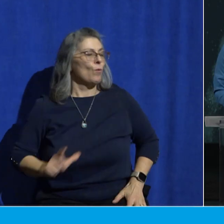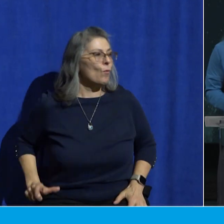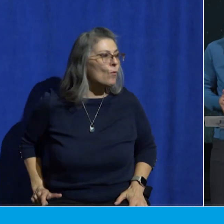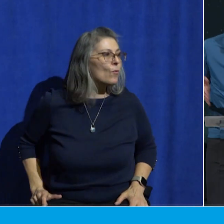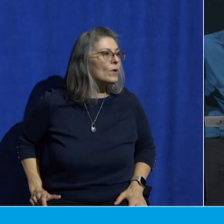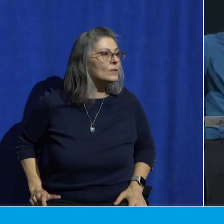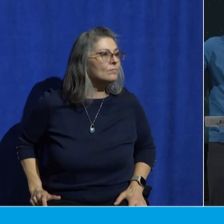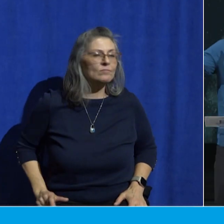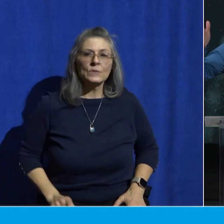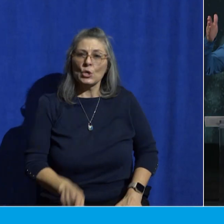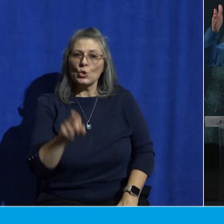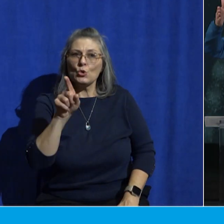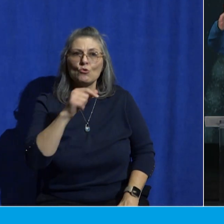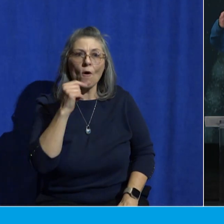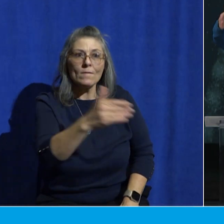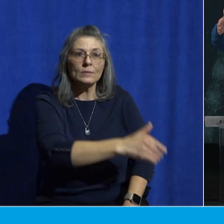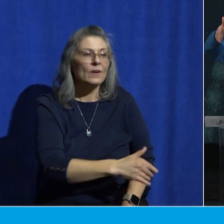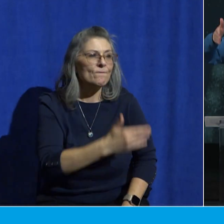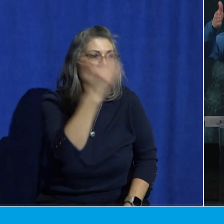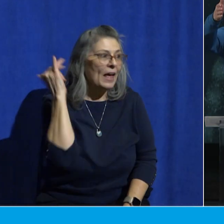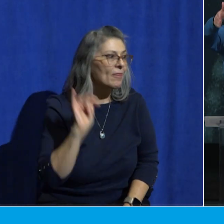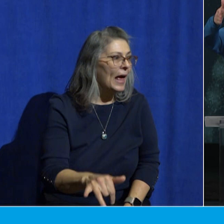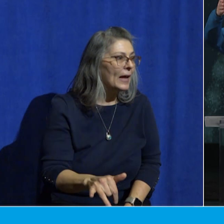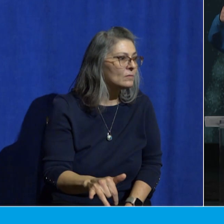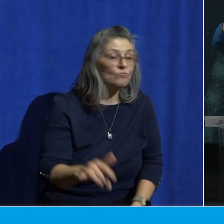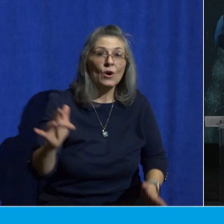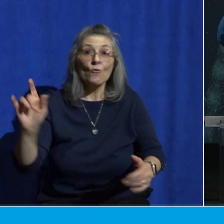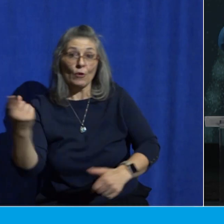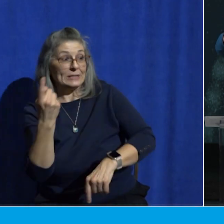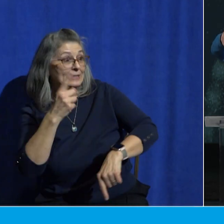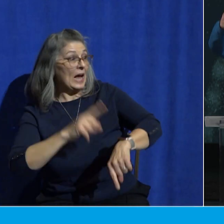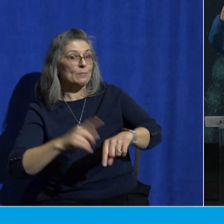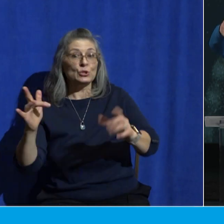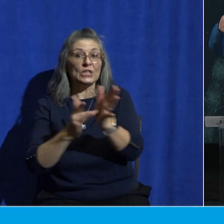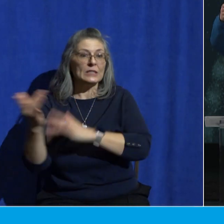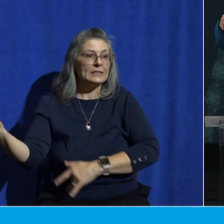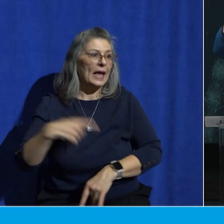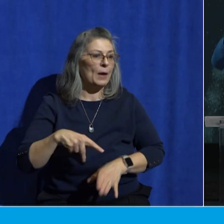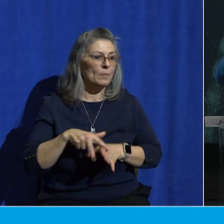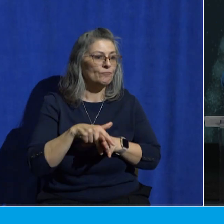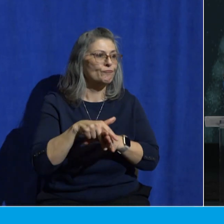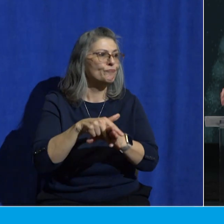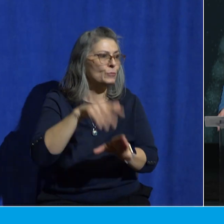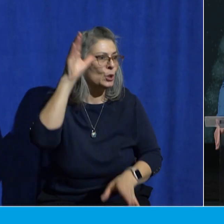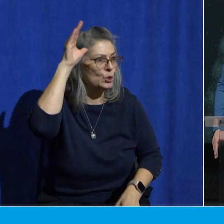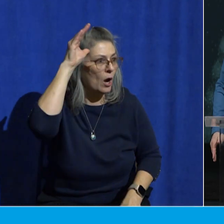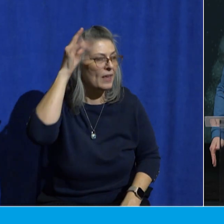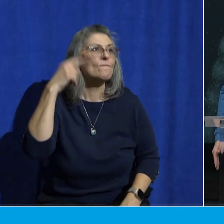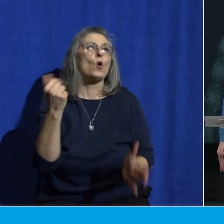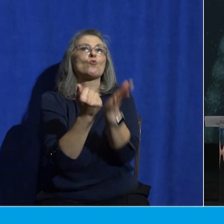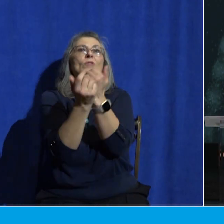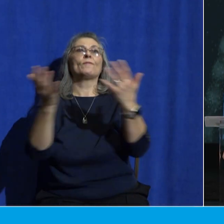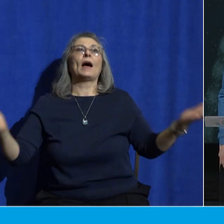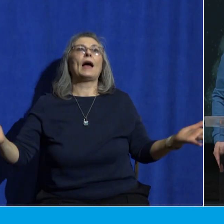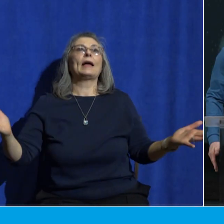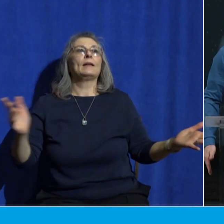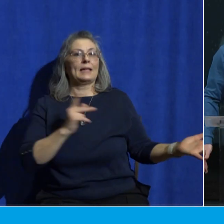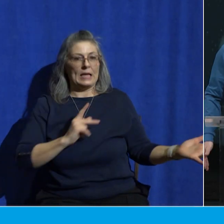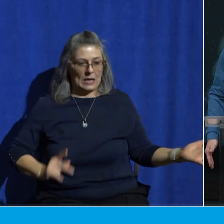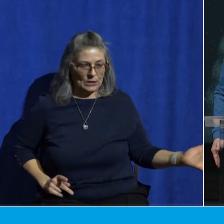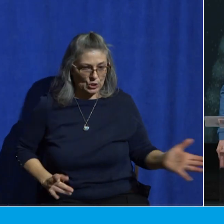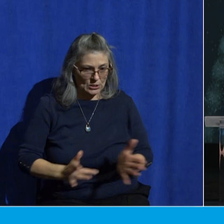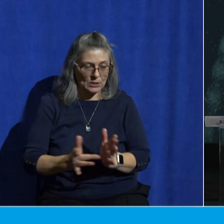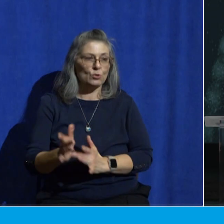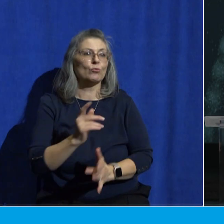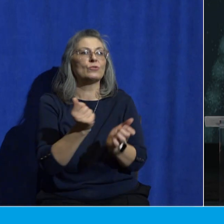Mark it down. Jesus came the first time to be crucified as king. Jesus is coming back to be